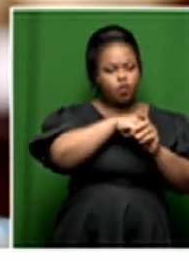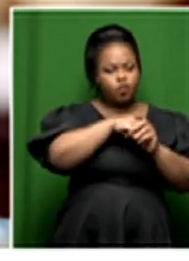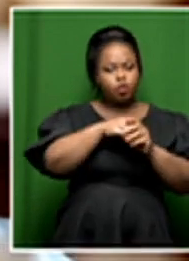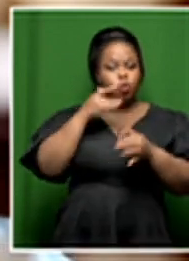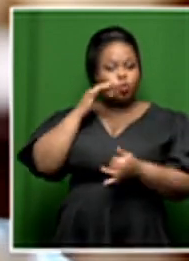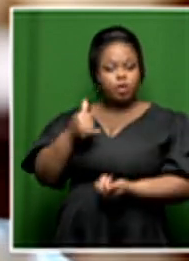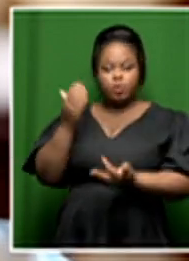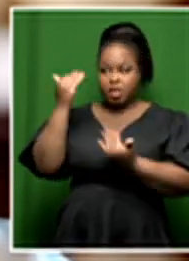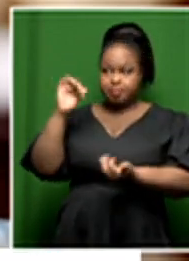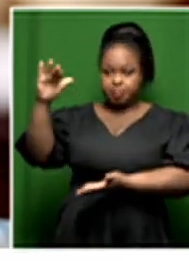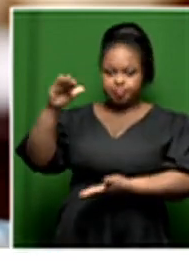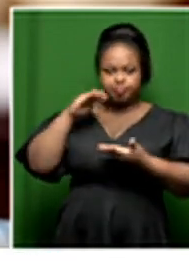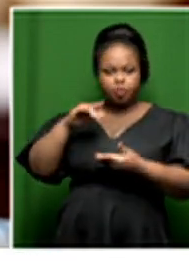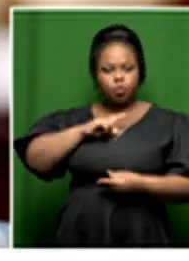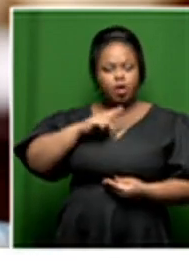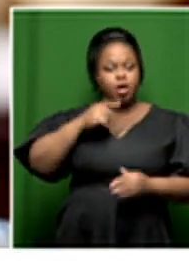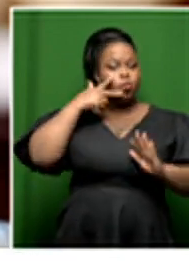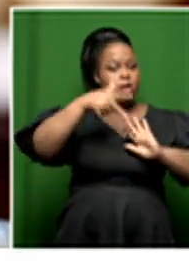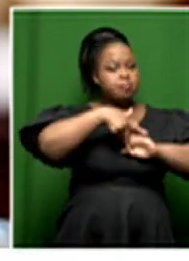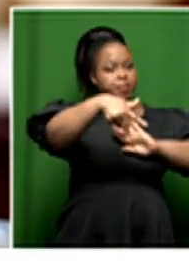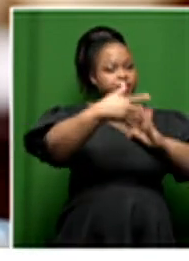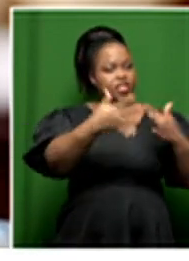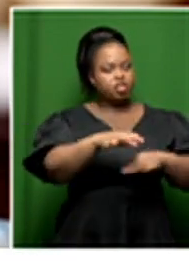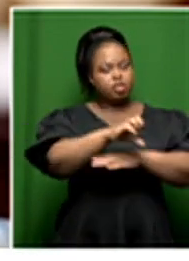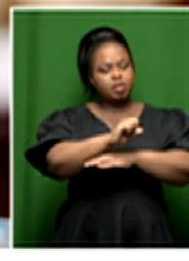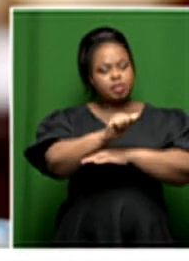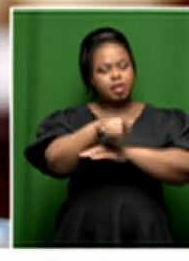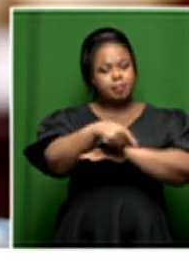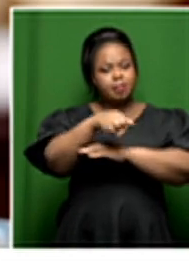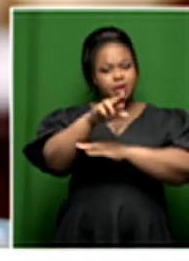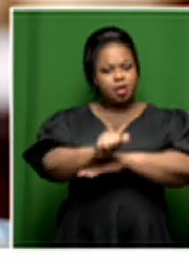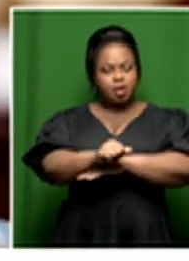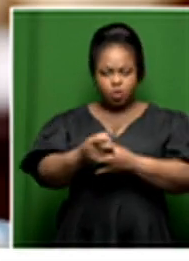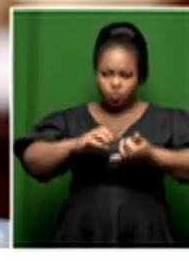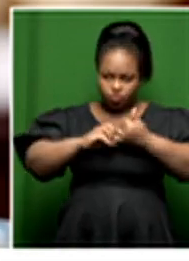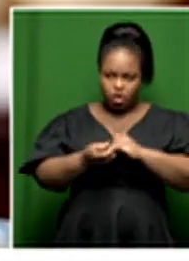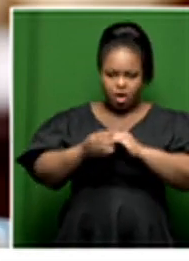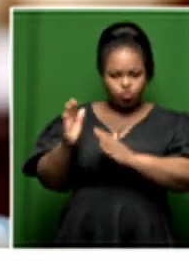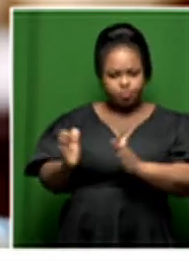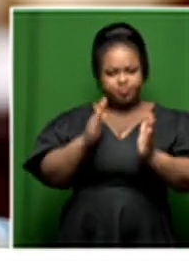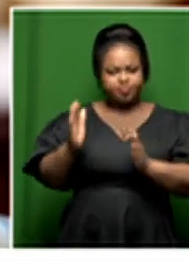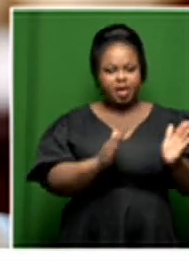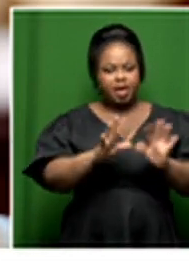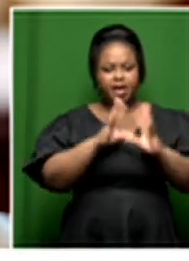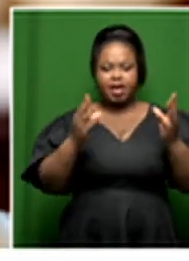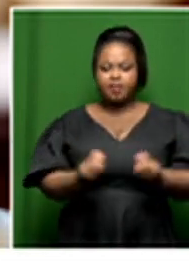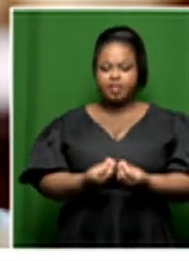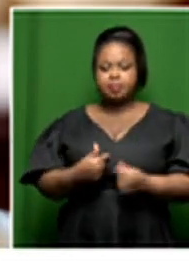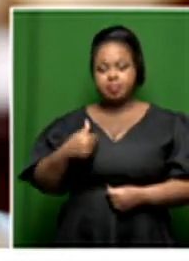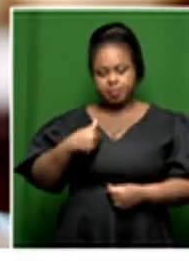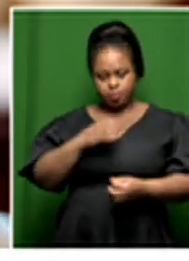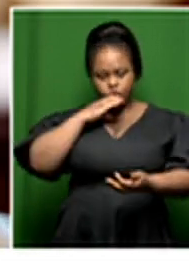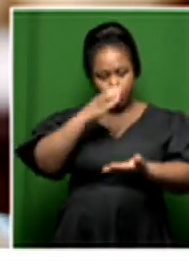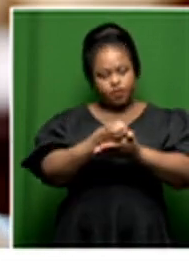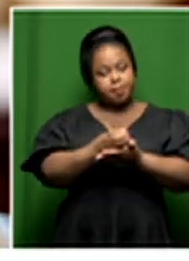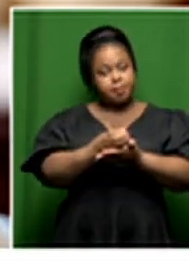such as this. From our side, since the authorization given by SAHPRA, we've moved very quickly to get the logistics in place. I can confirm